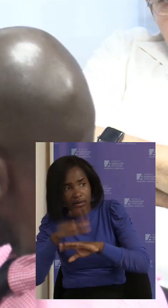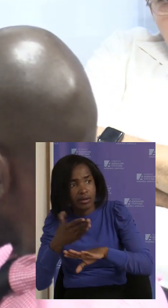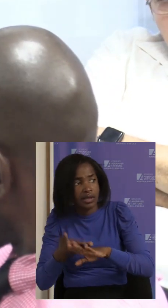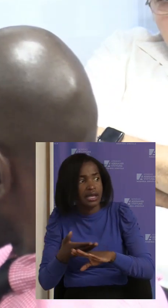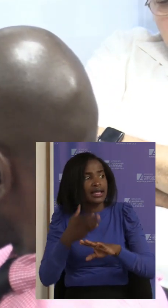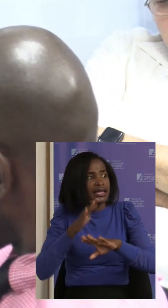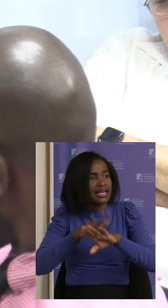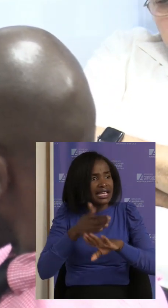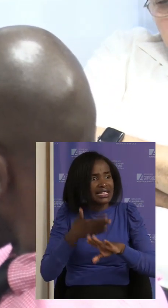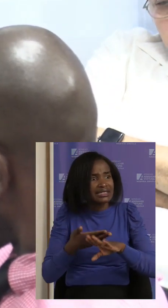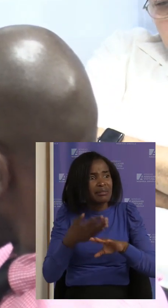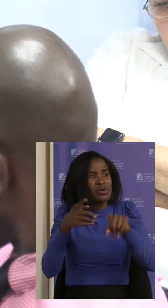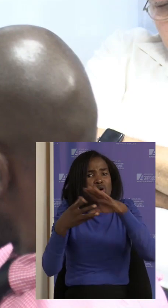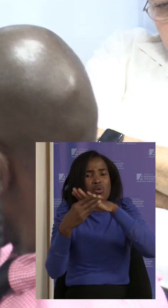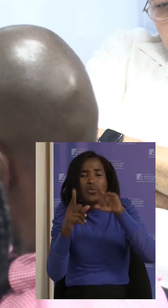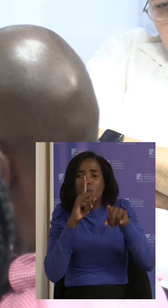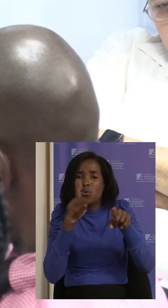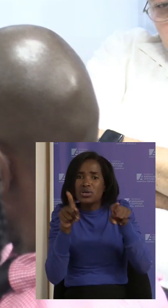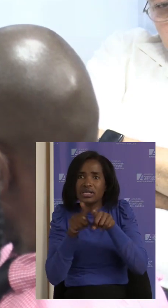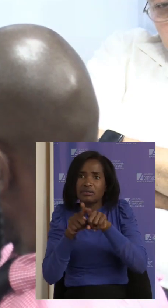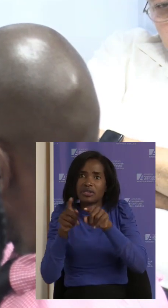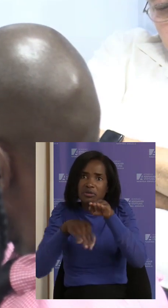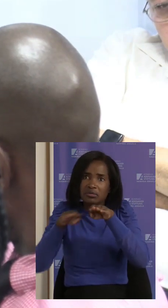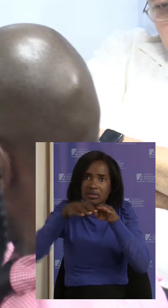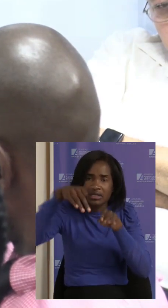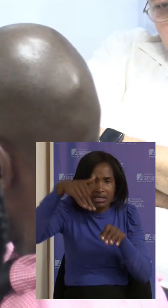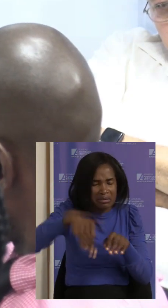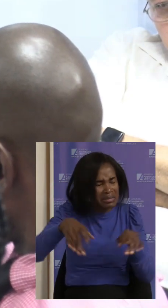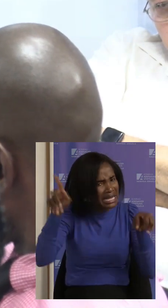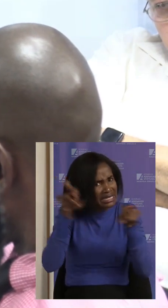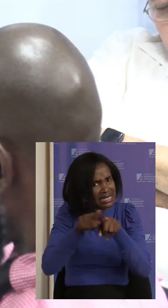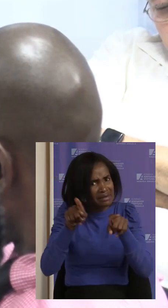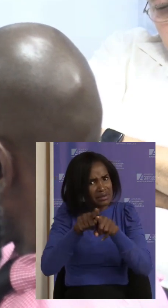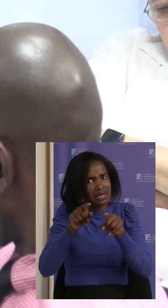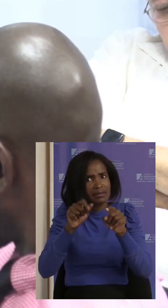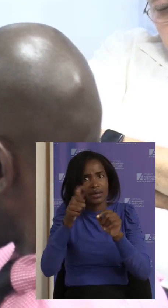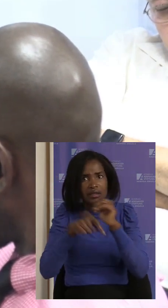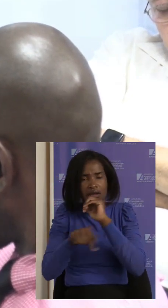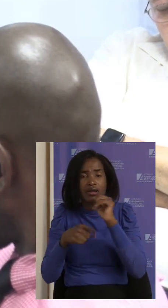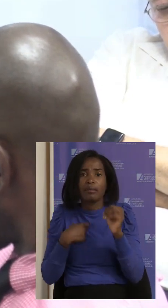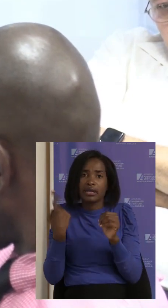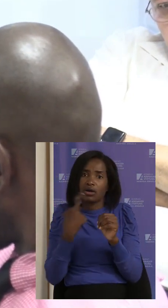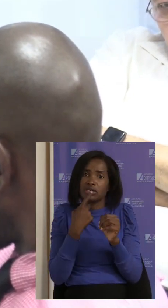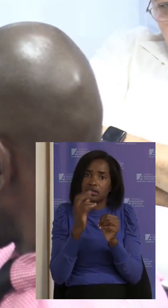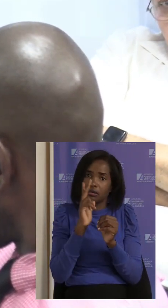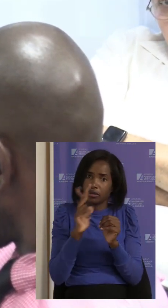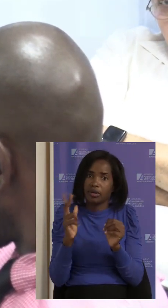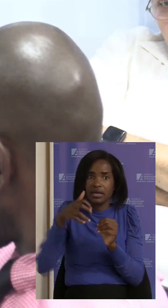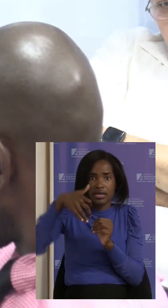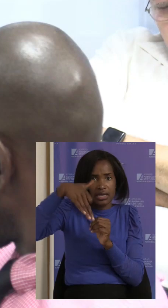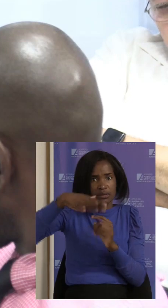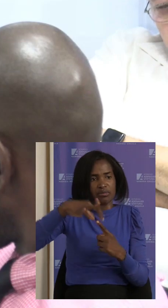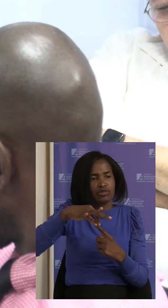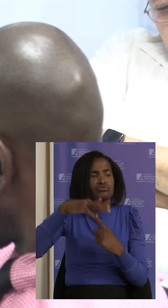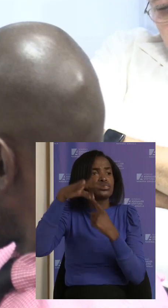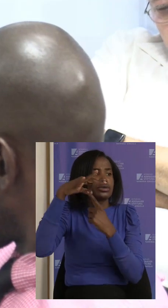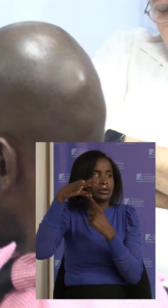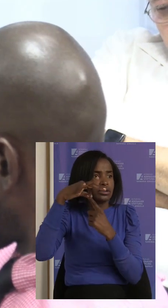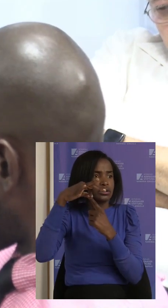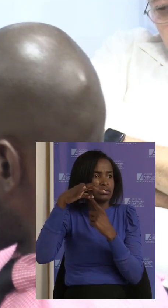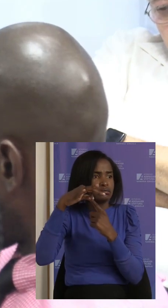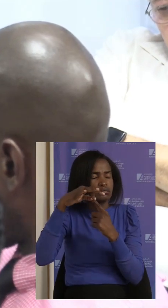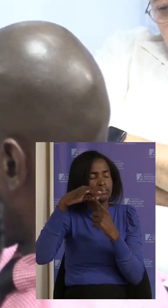examples as they are from those countries and we come and implement. But what I always tell people is that Namibia, we are very unique in our